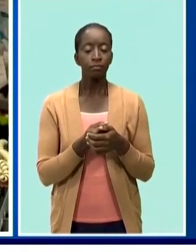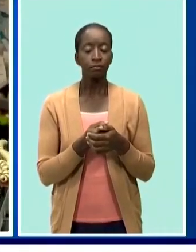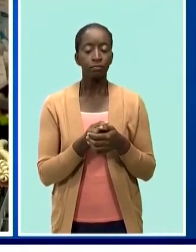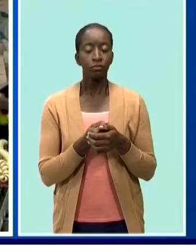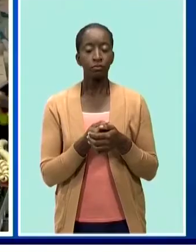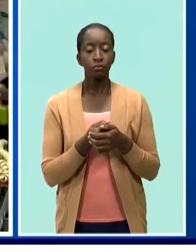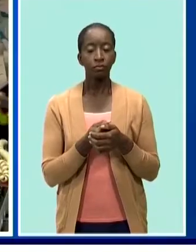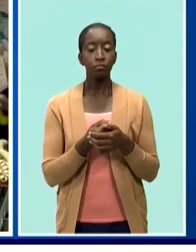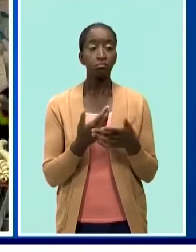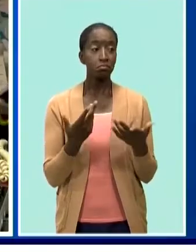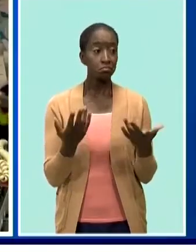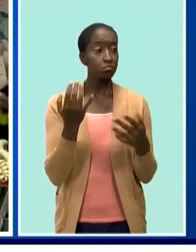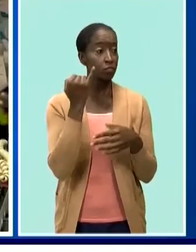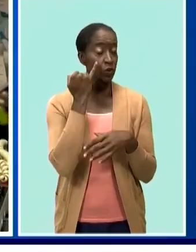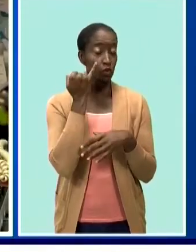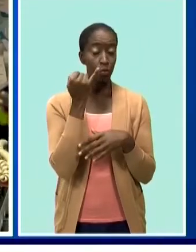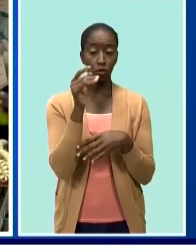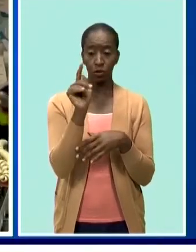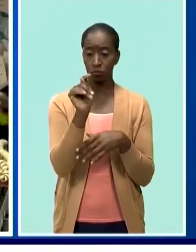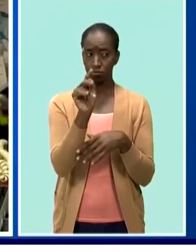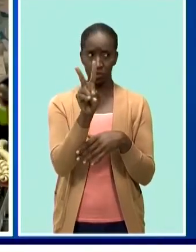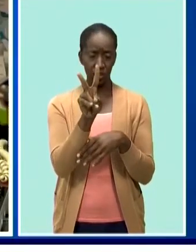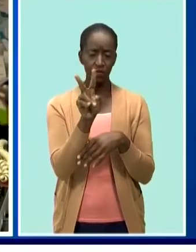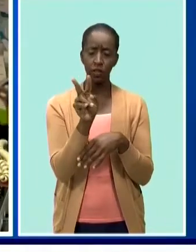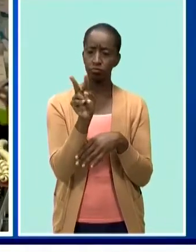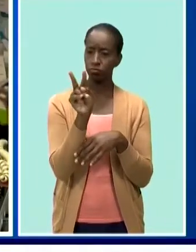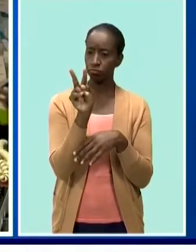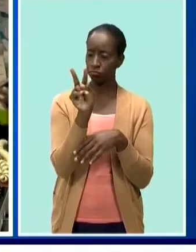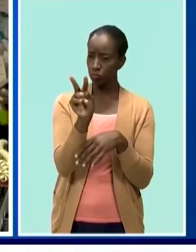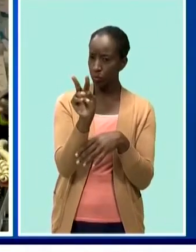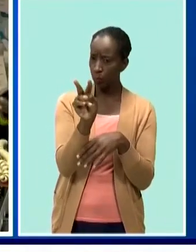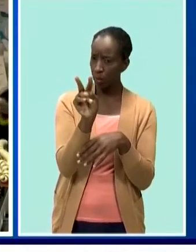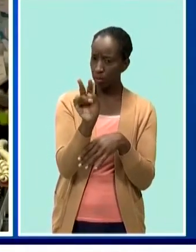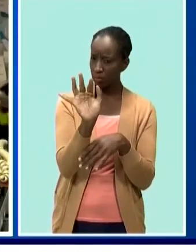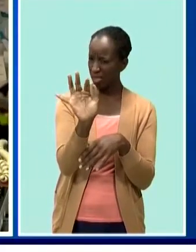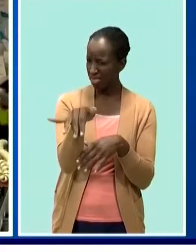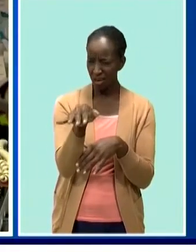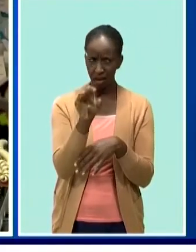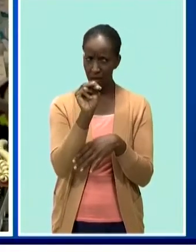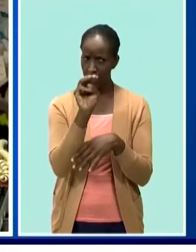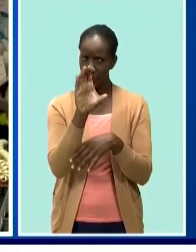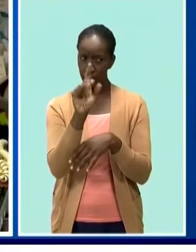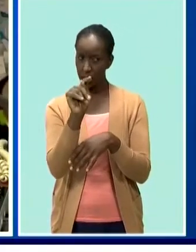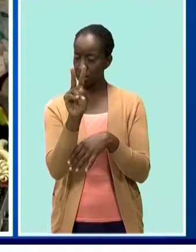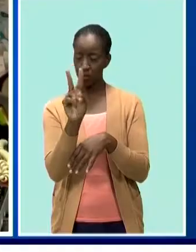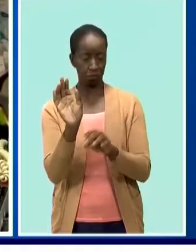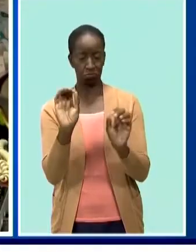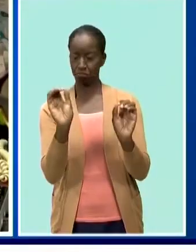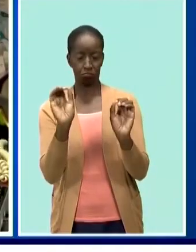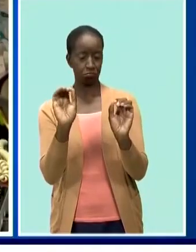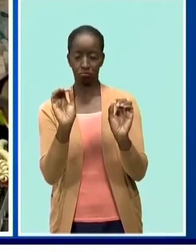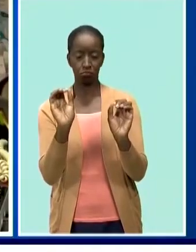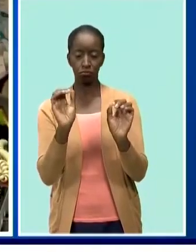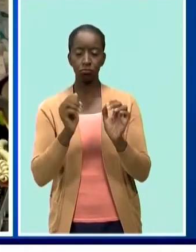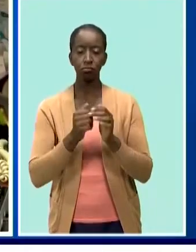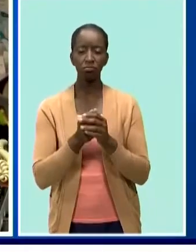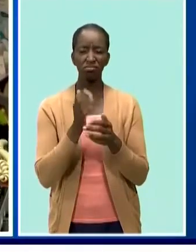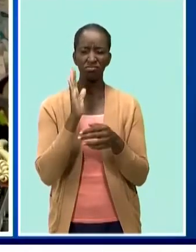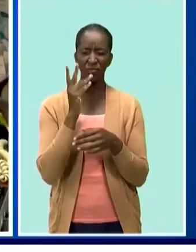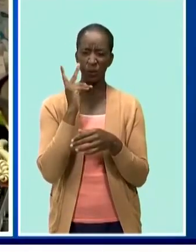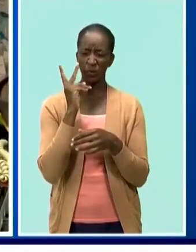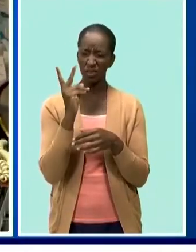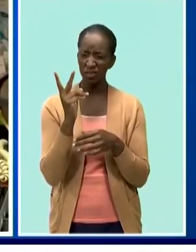the TV service that is not on the MCTV platform will see some